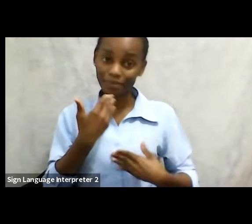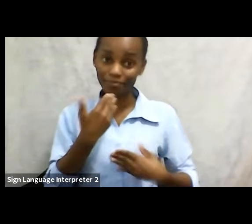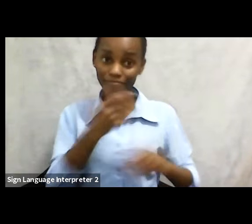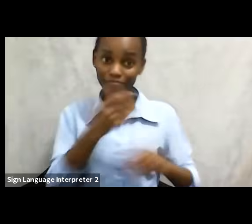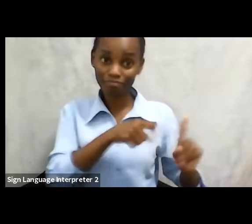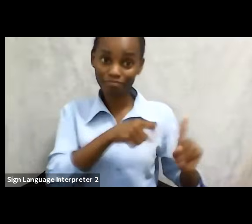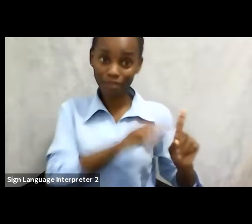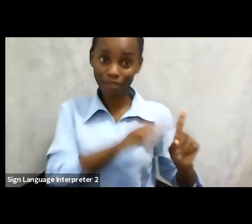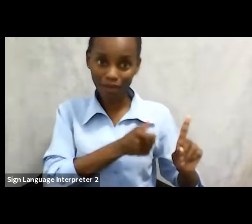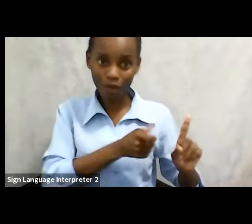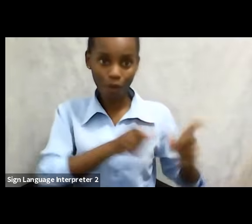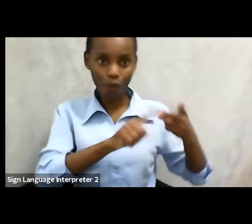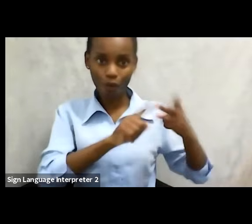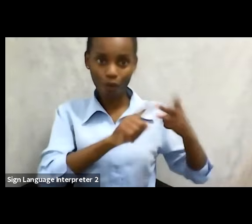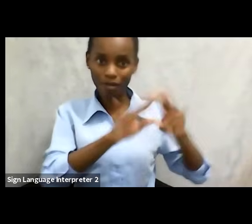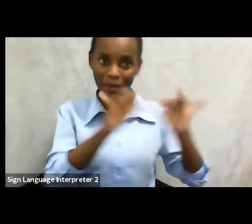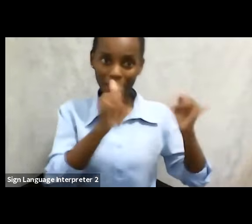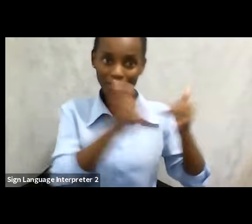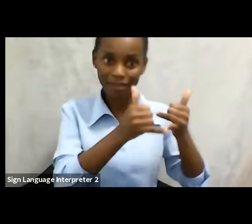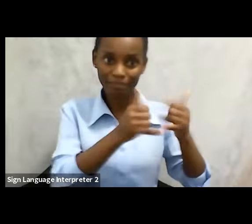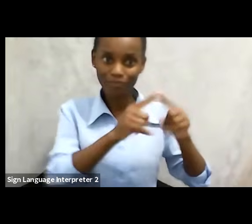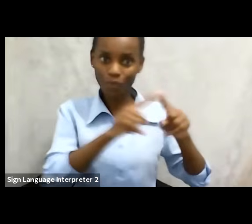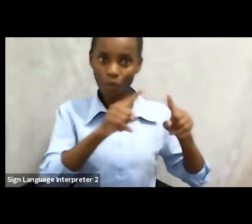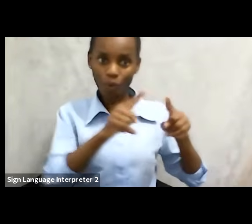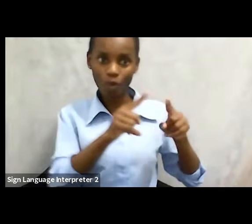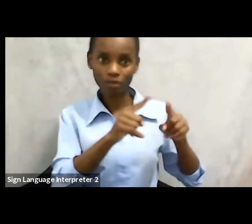trader, dear stakeholder,